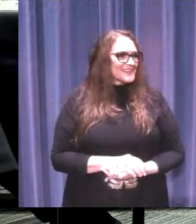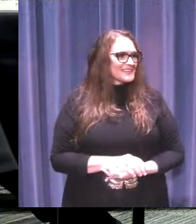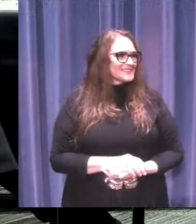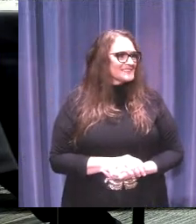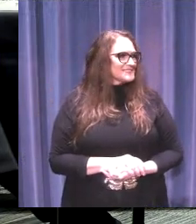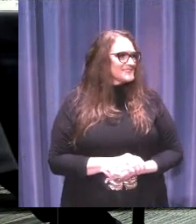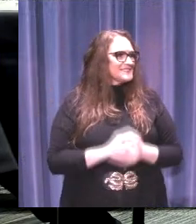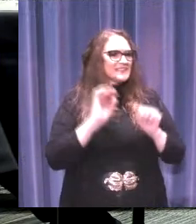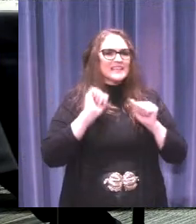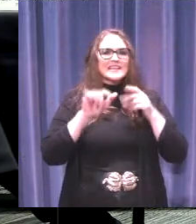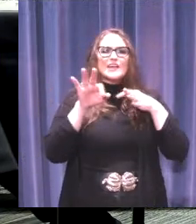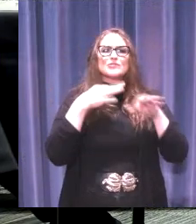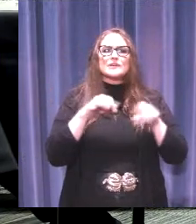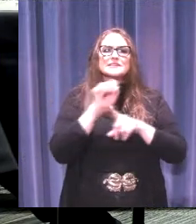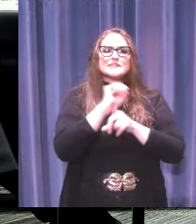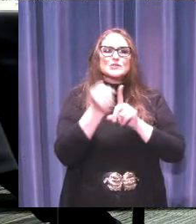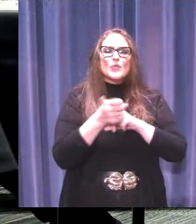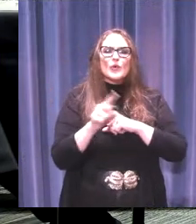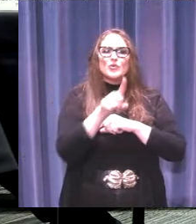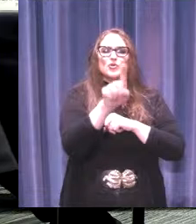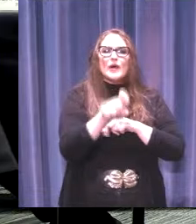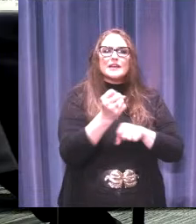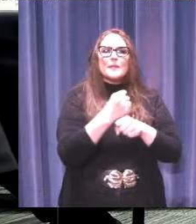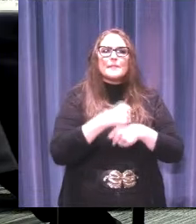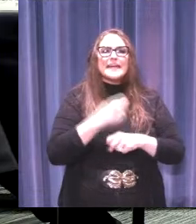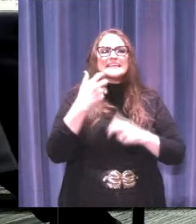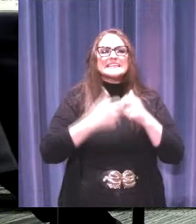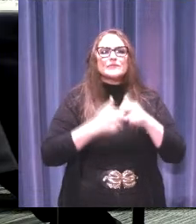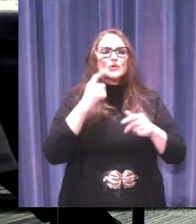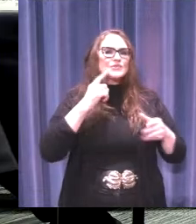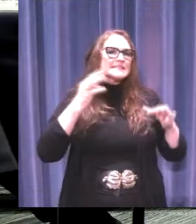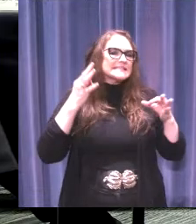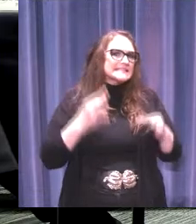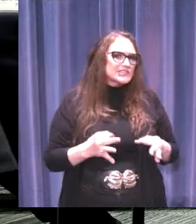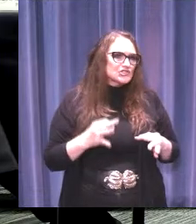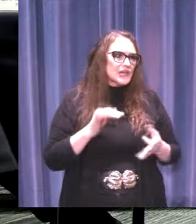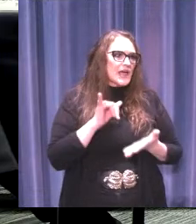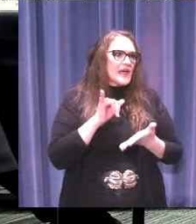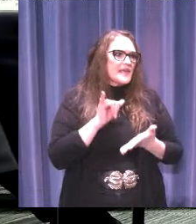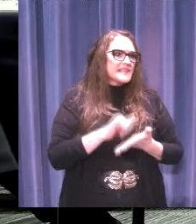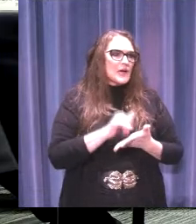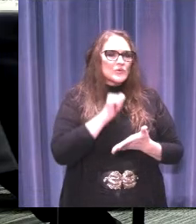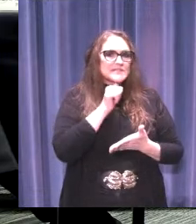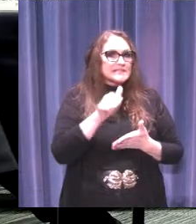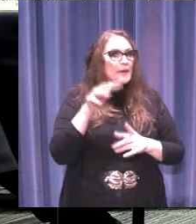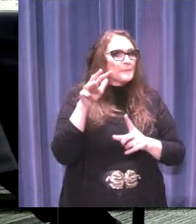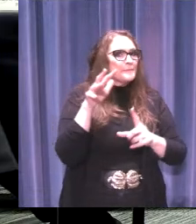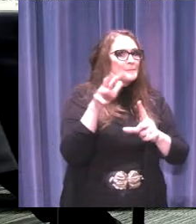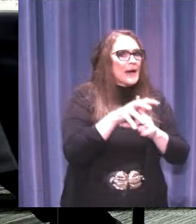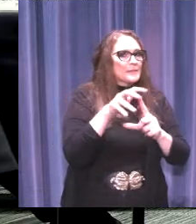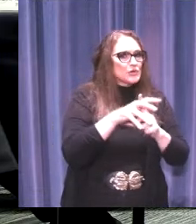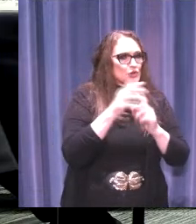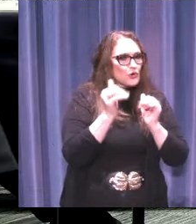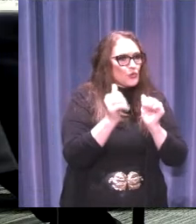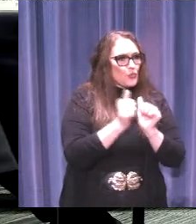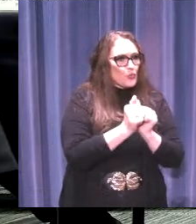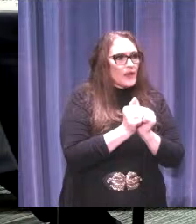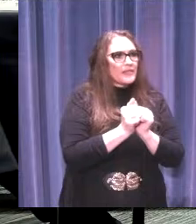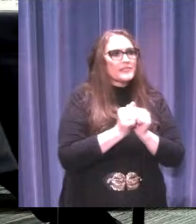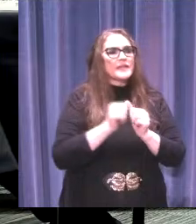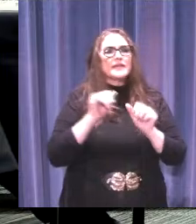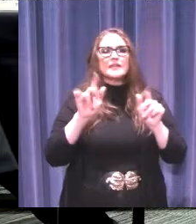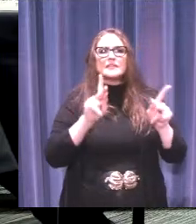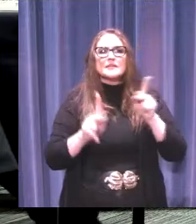Can you describe a situation where you had to make a difficult decision that was not popular with the stakeholders